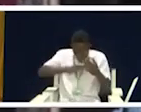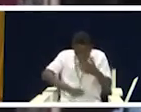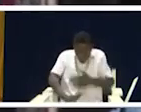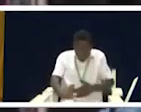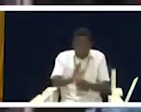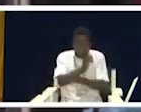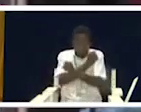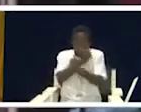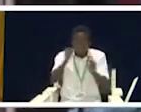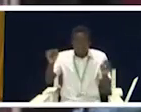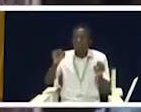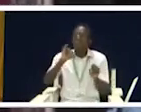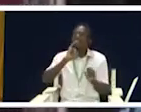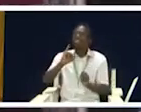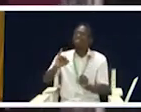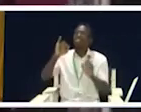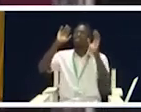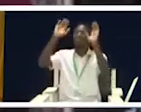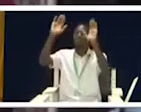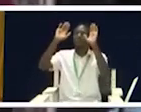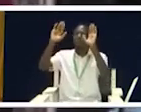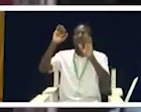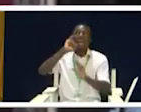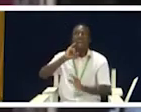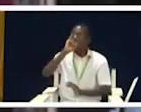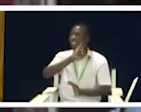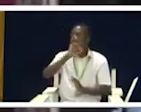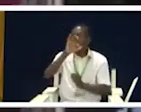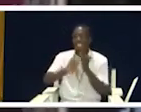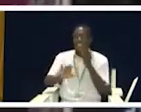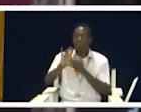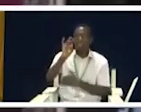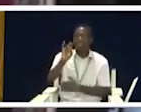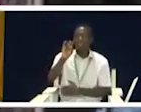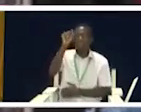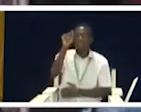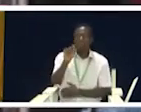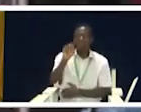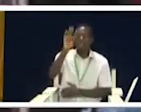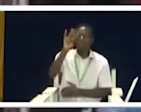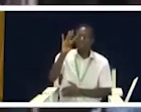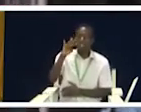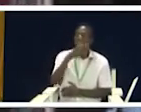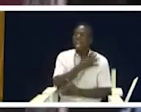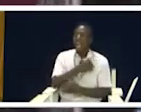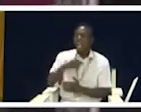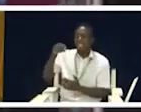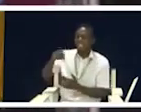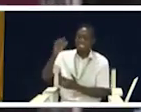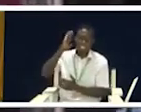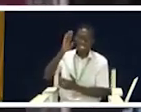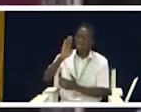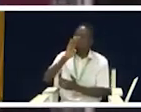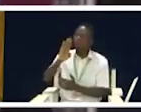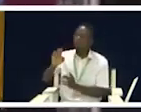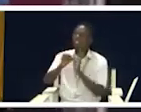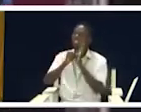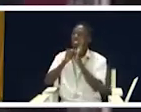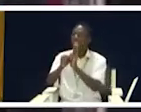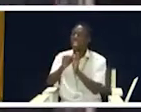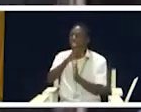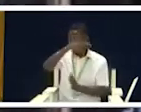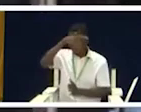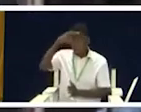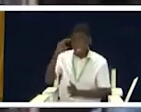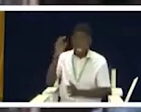wonder. Isaiah 7 verse 14. Isaiah 7 verse 14. And this shall be the sign. A virgin shall conceive, and he